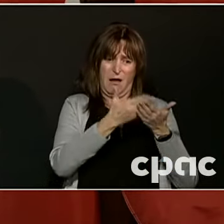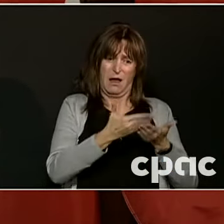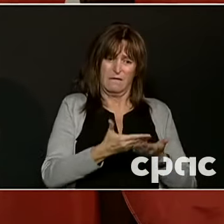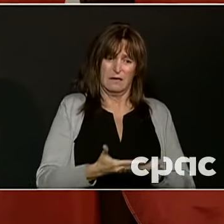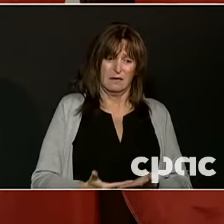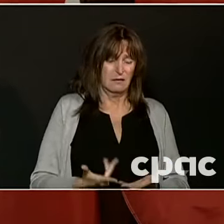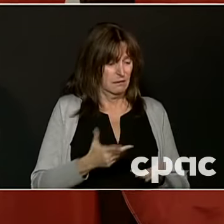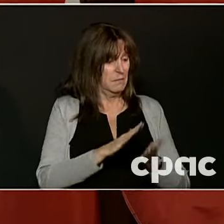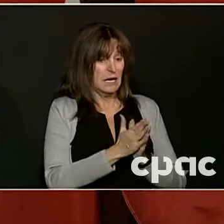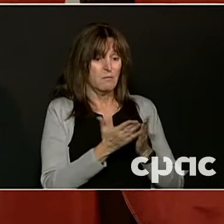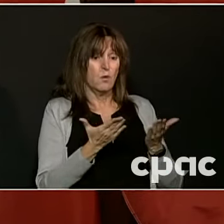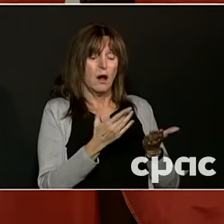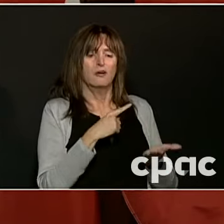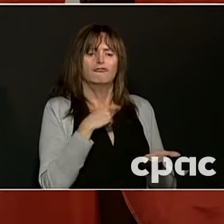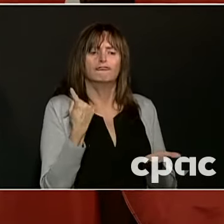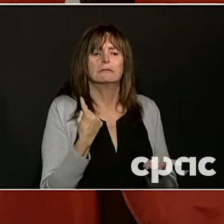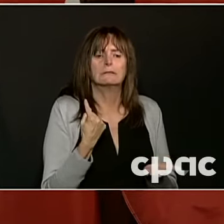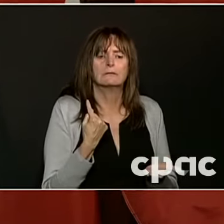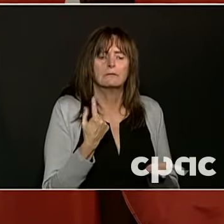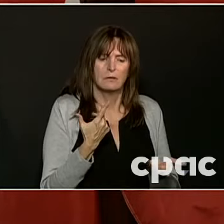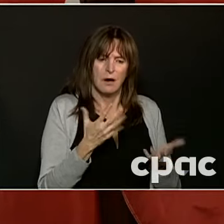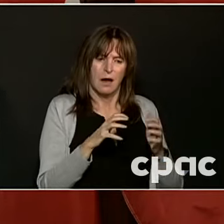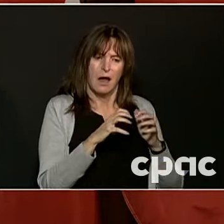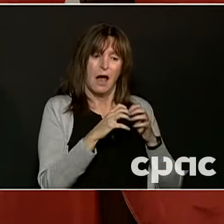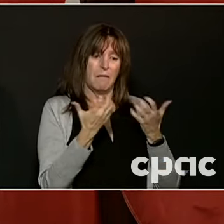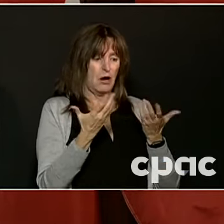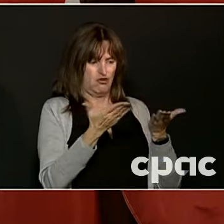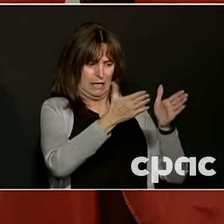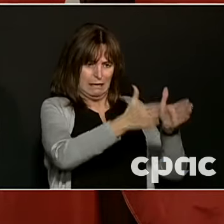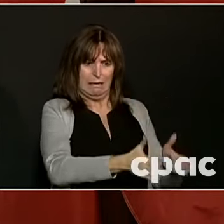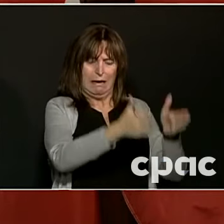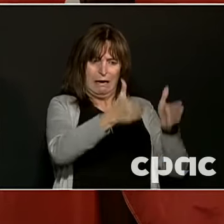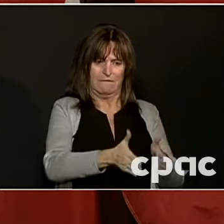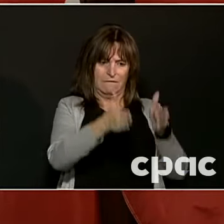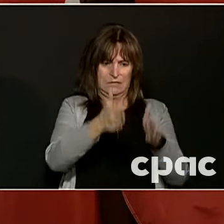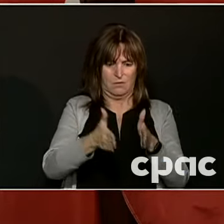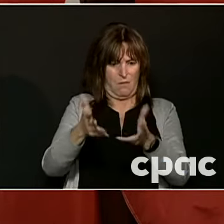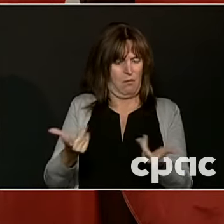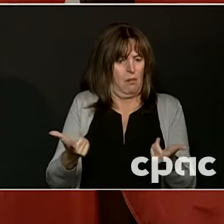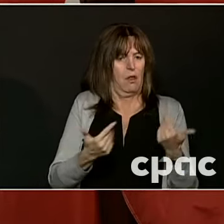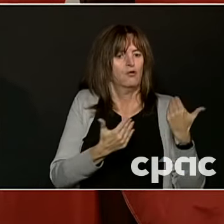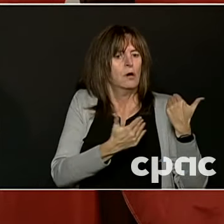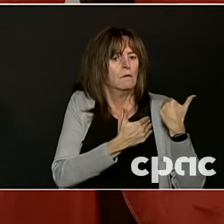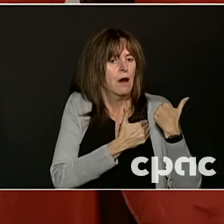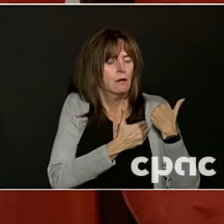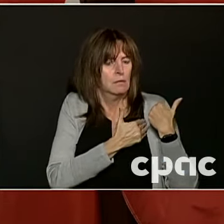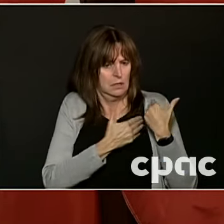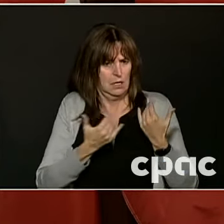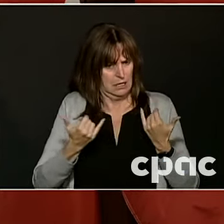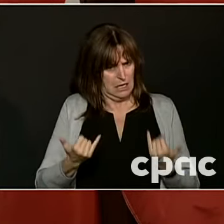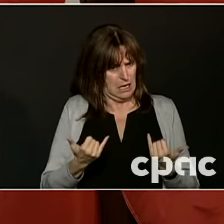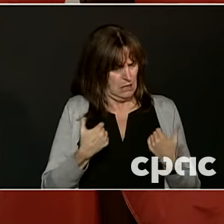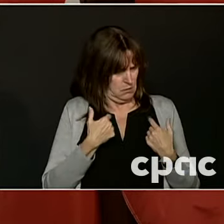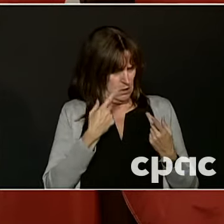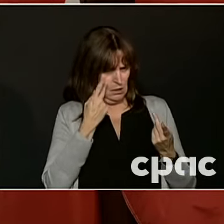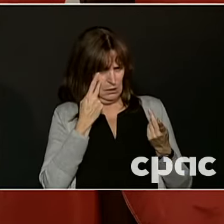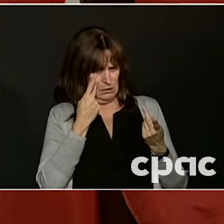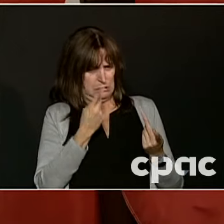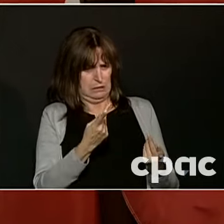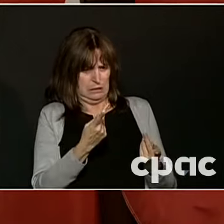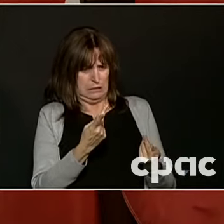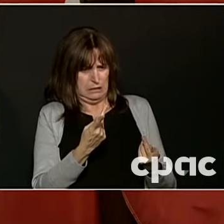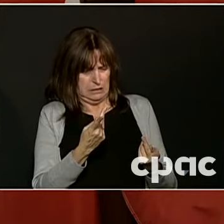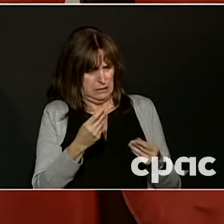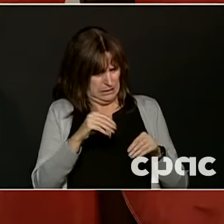much did they contribute and help in that? We're now getting that data back, and we're looking at that. And then the public health measures table will be looking at this all over again and